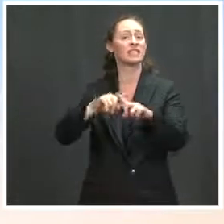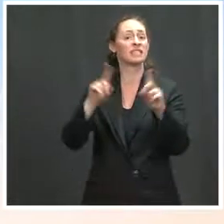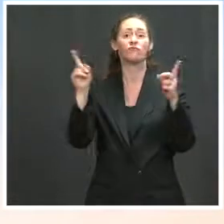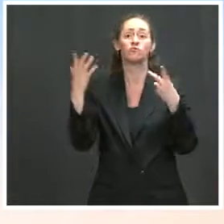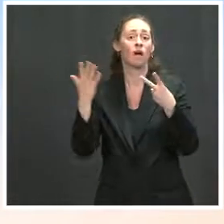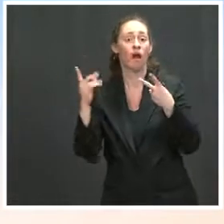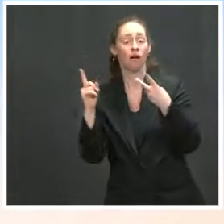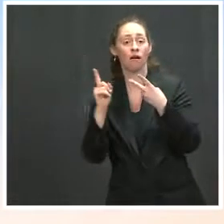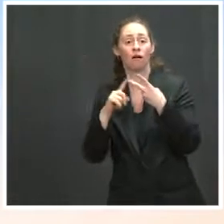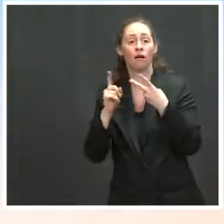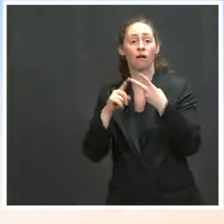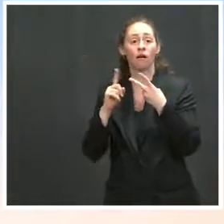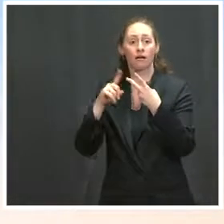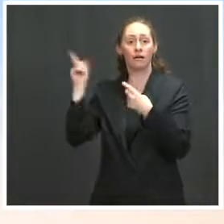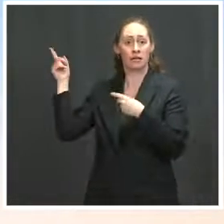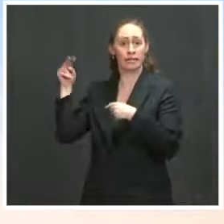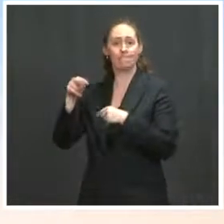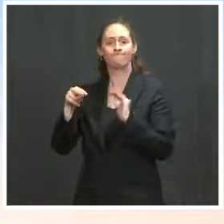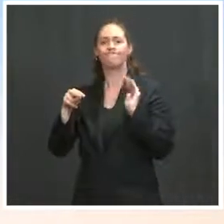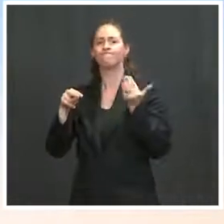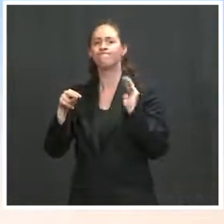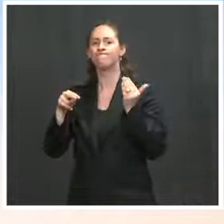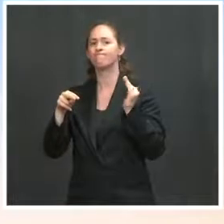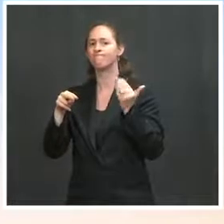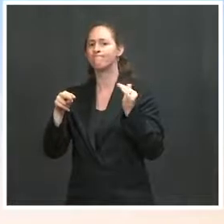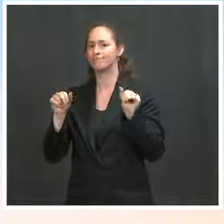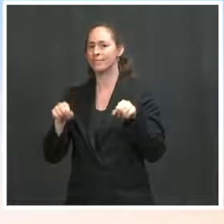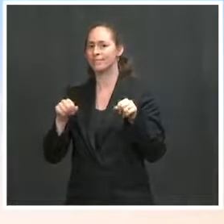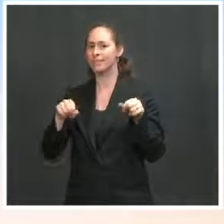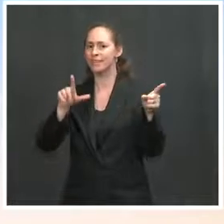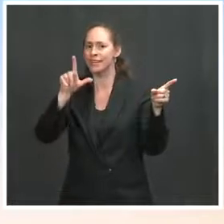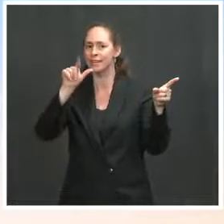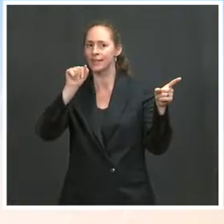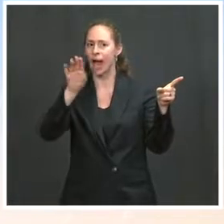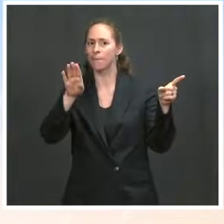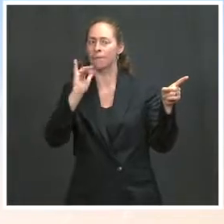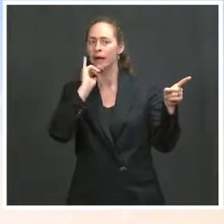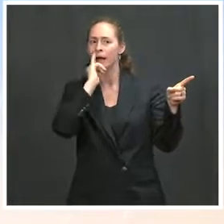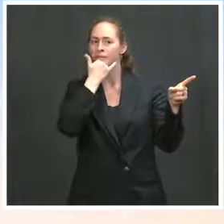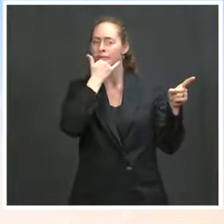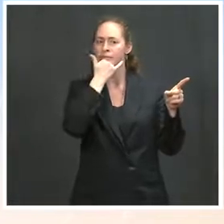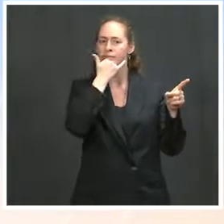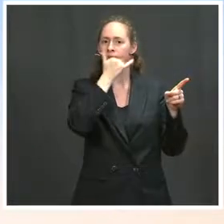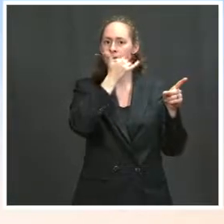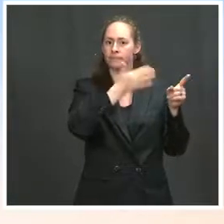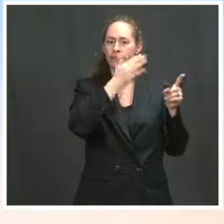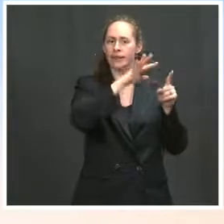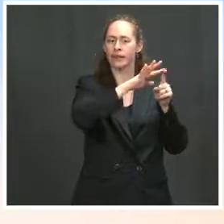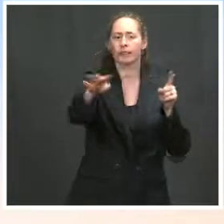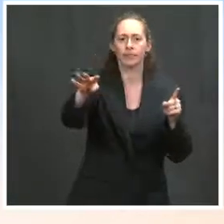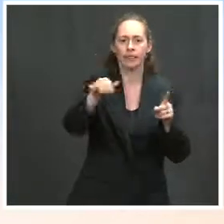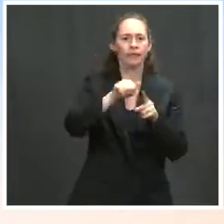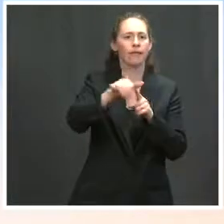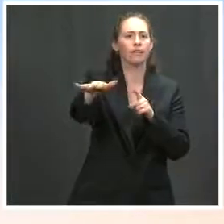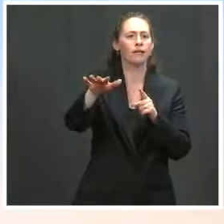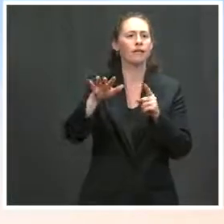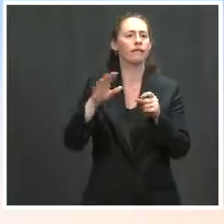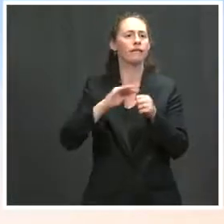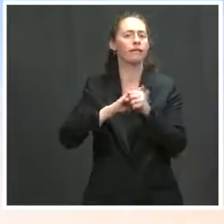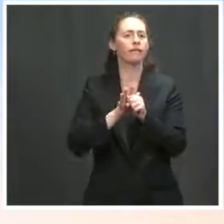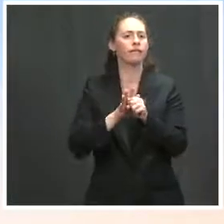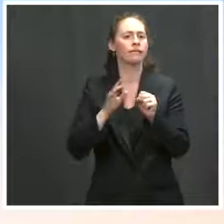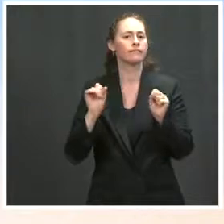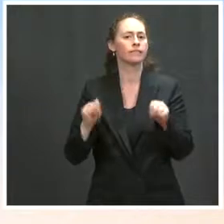of a lab accident. I mean, the statement seems to elevate that possibility and give it more credence, at least, not saying